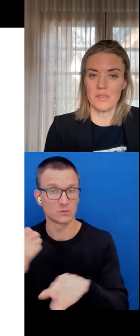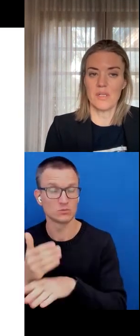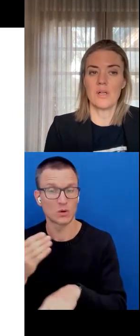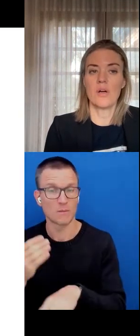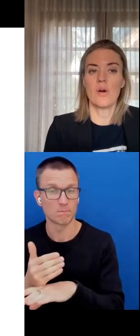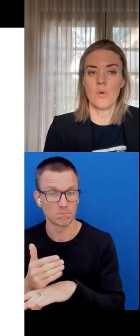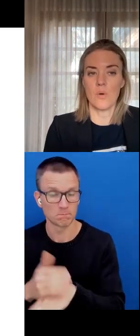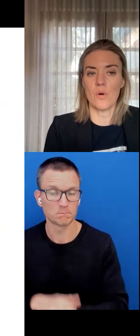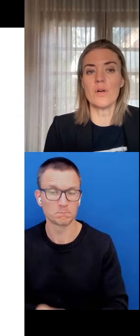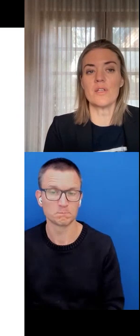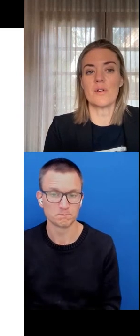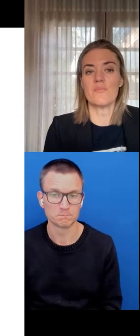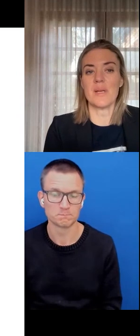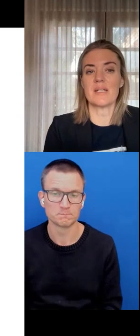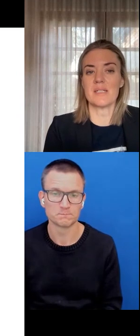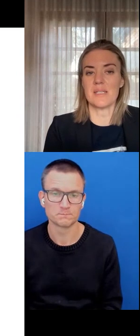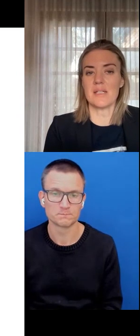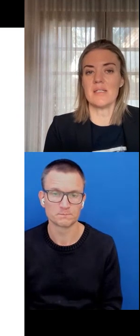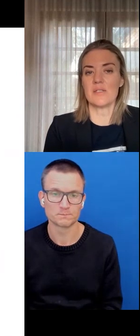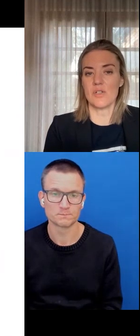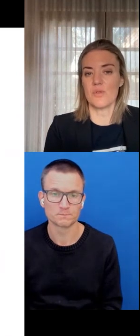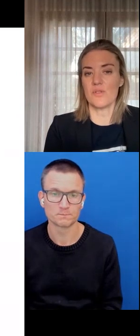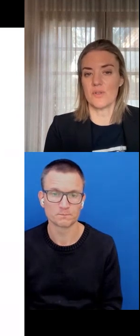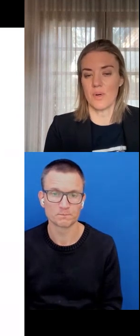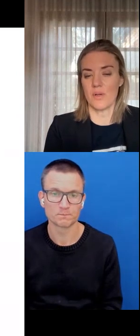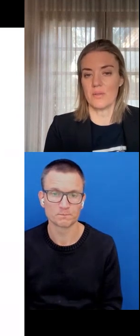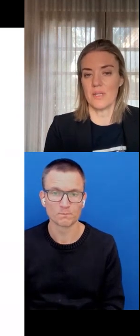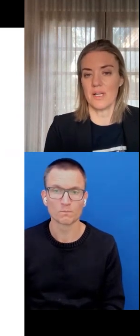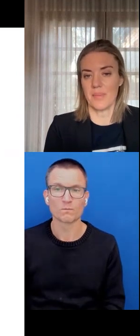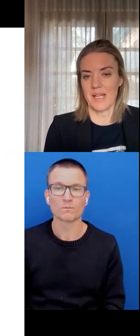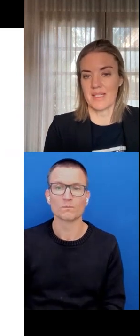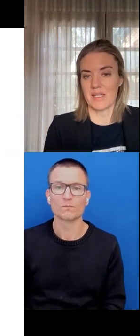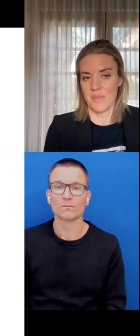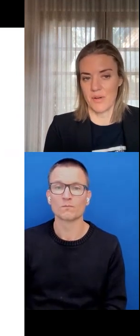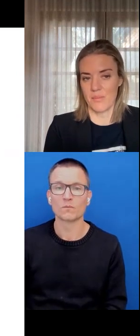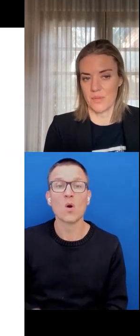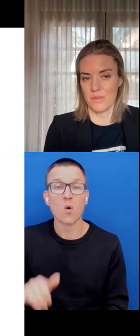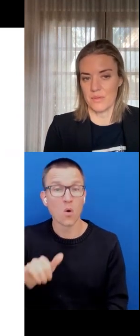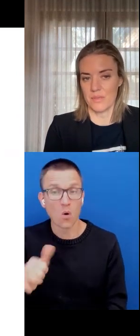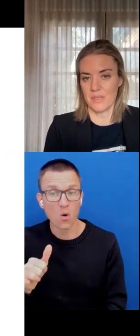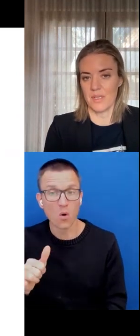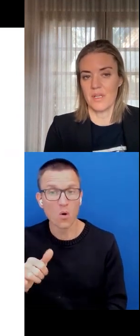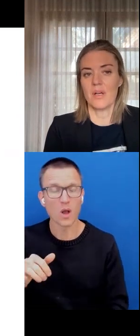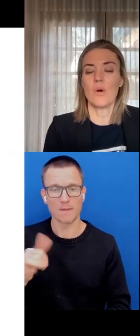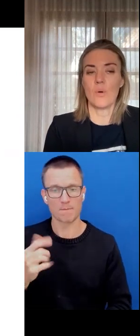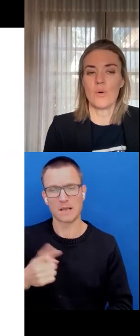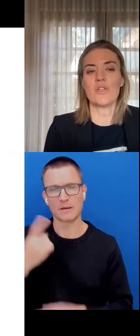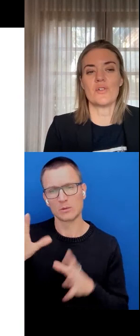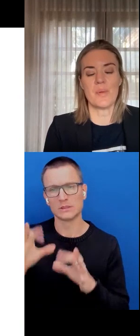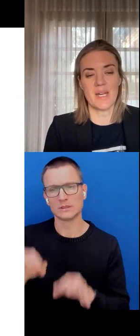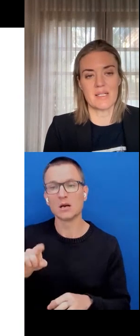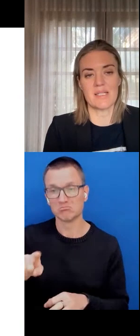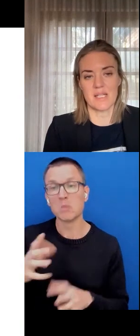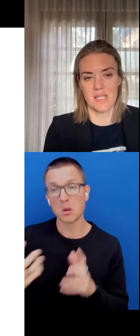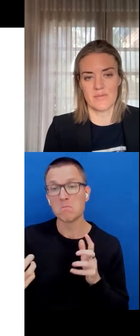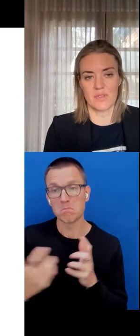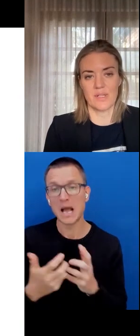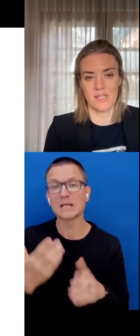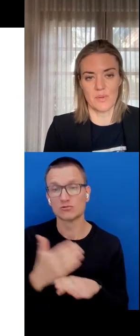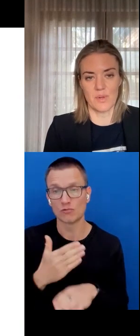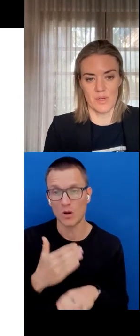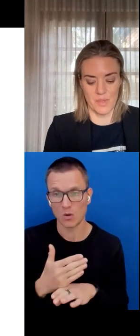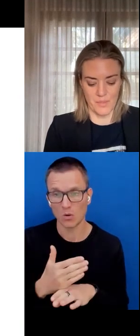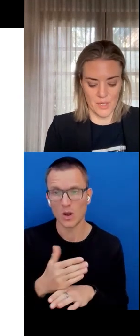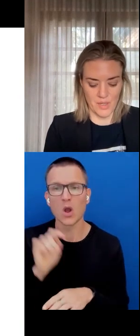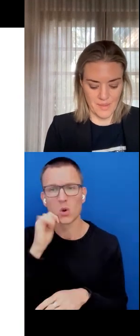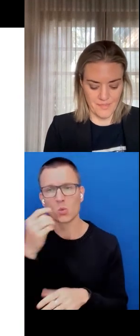for, or you have been considered suitable for the role and placed in a merit pool, or you have been unsuccessful